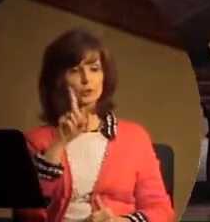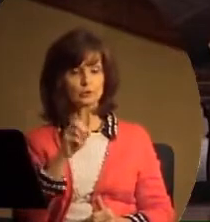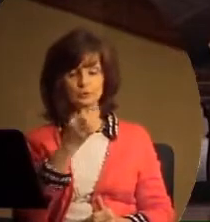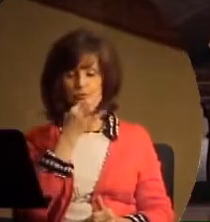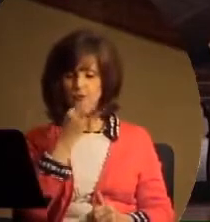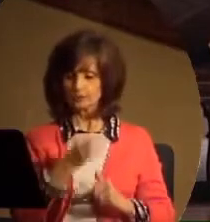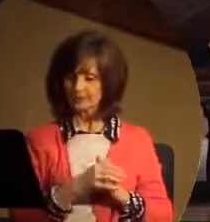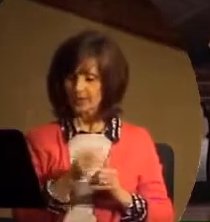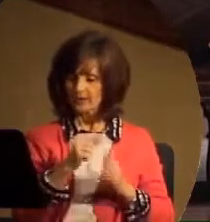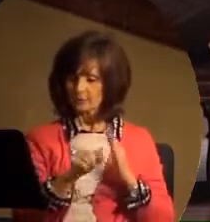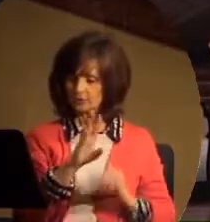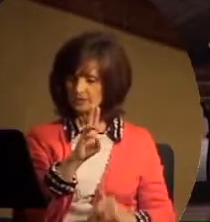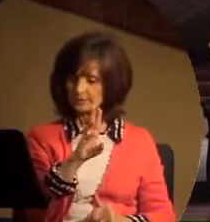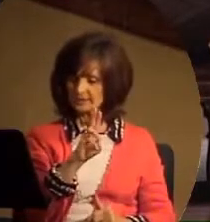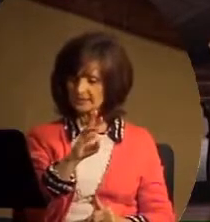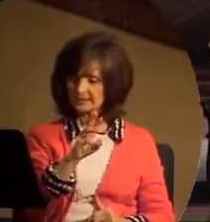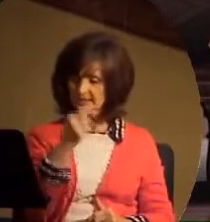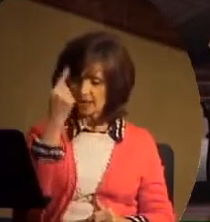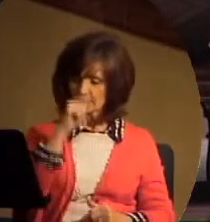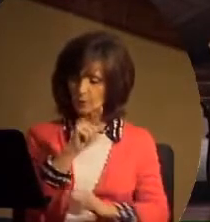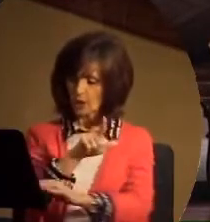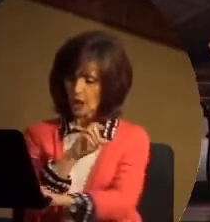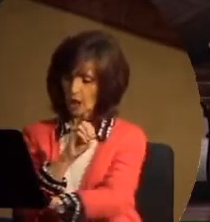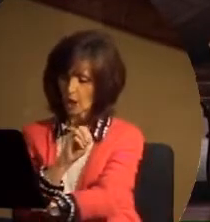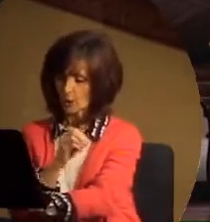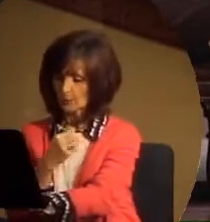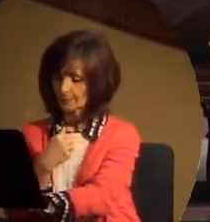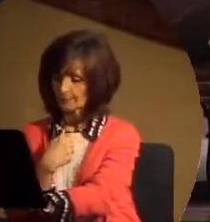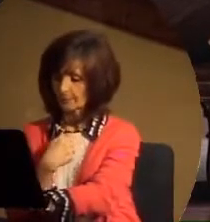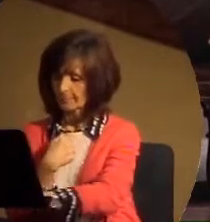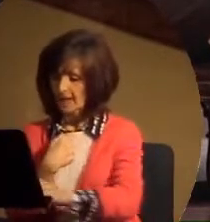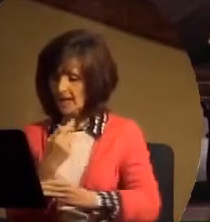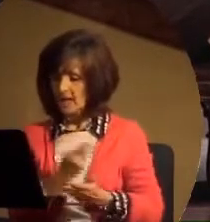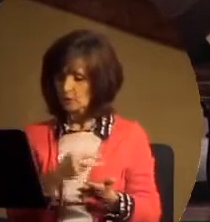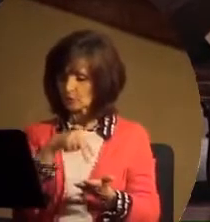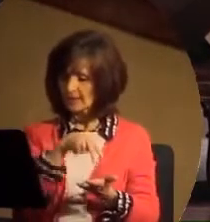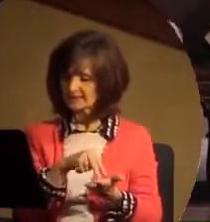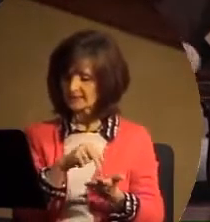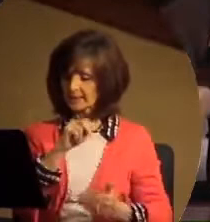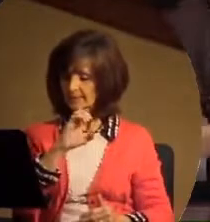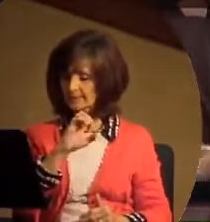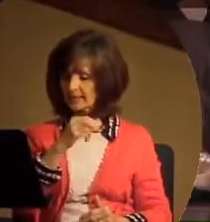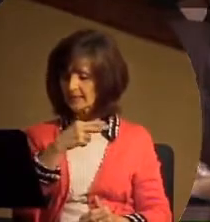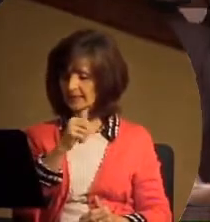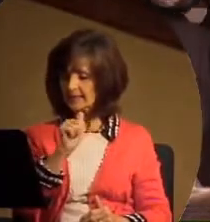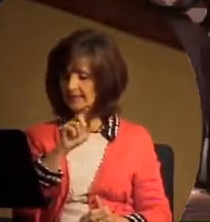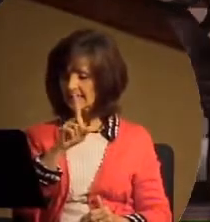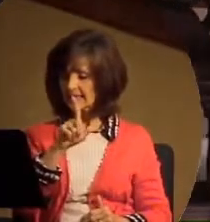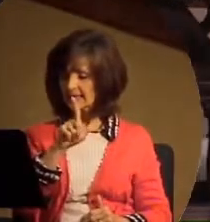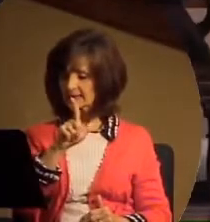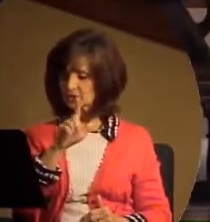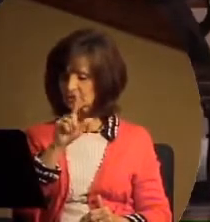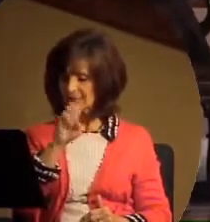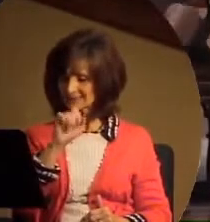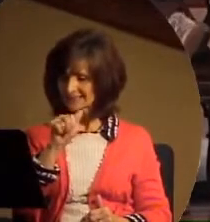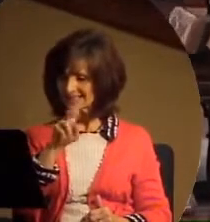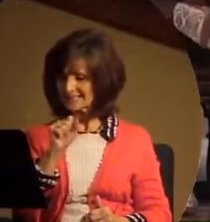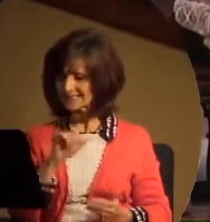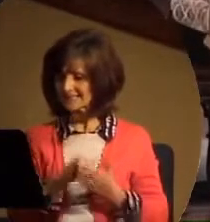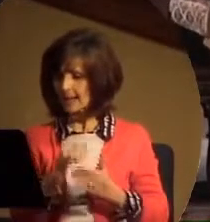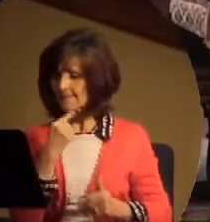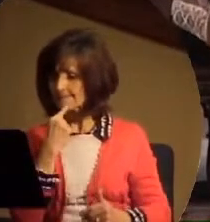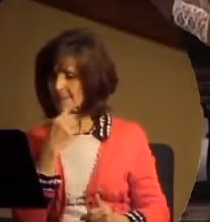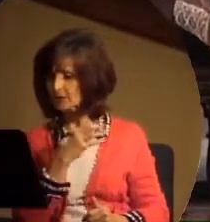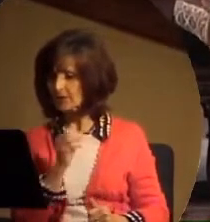look at verse 6. For lo, I raise up the Chaldeans, that bitter and hasty nation, which